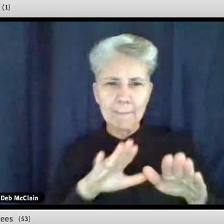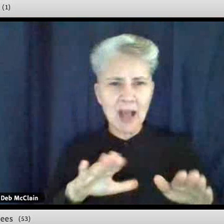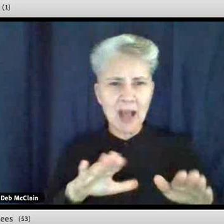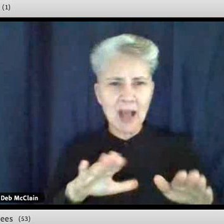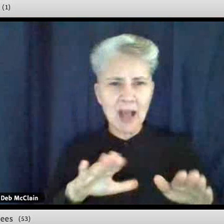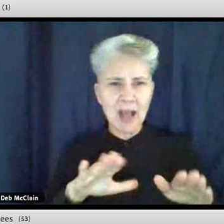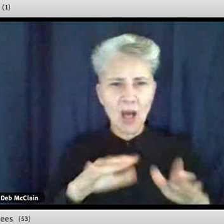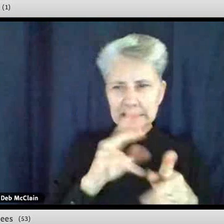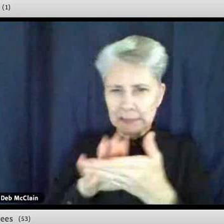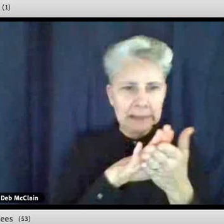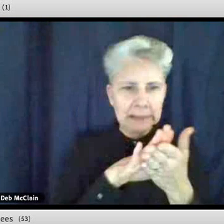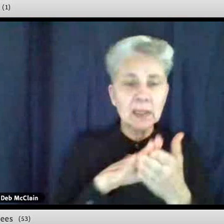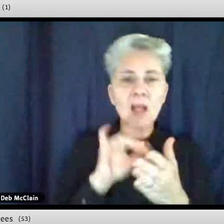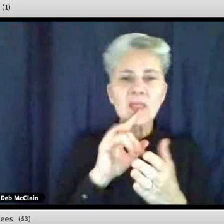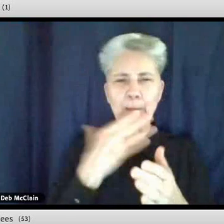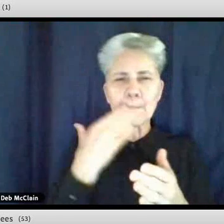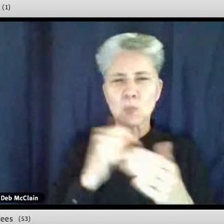ways that you can prevent it.